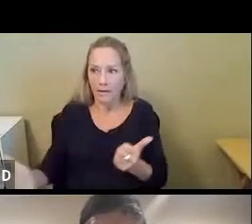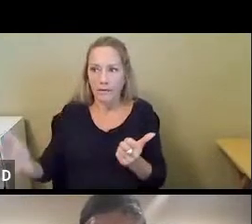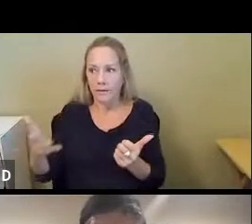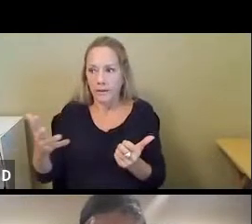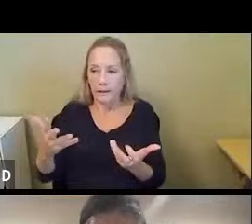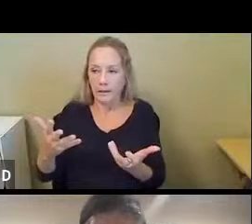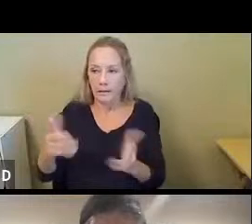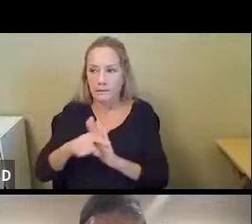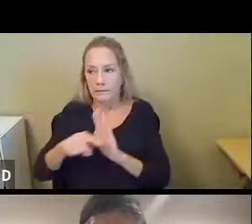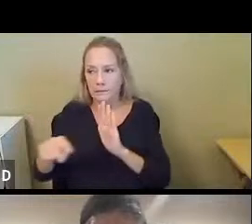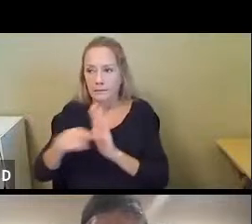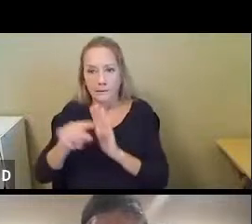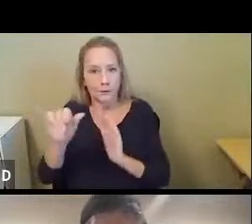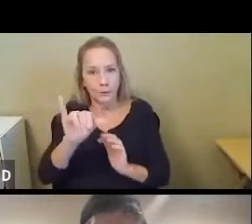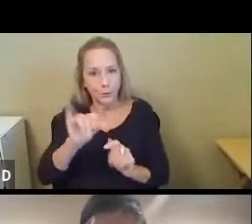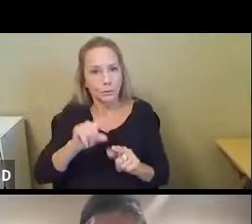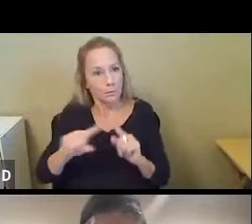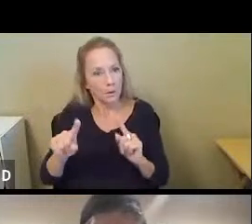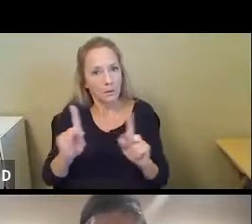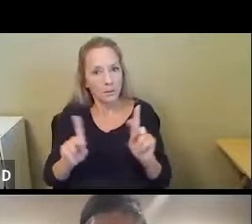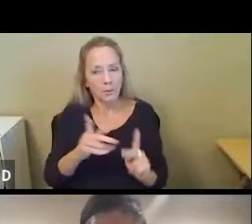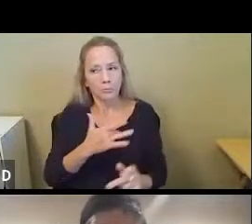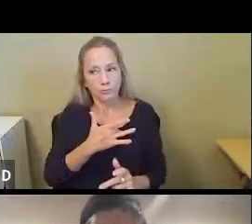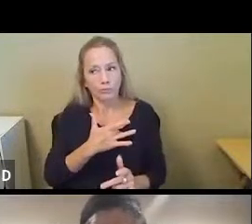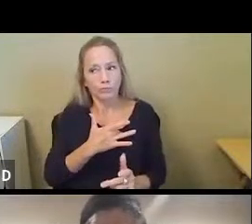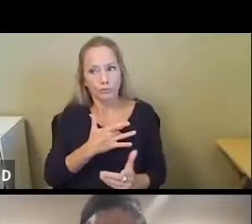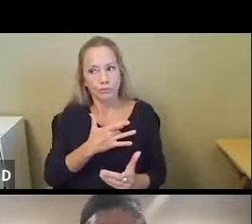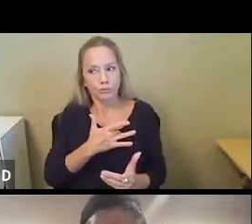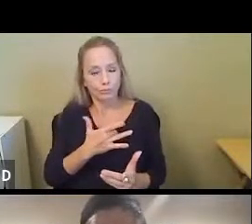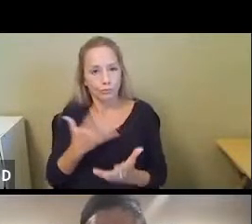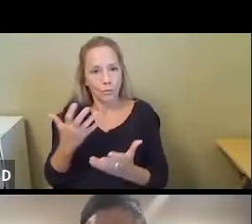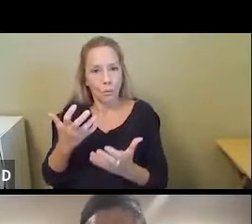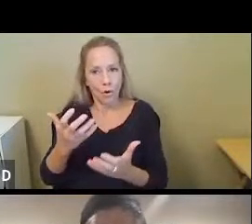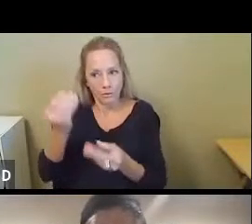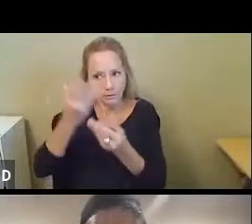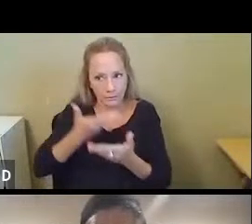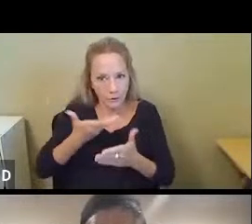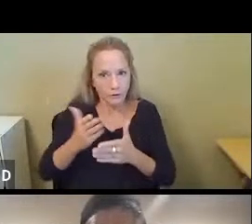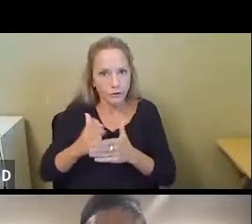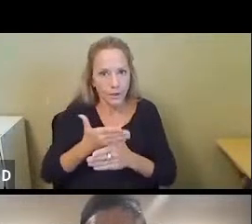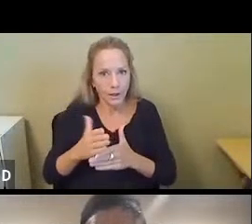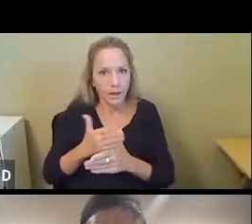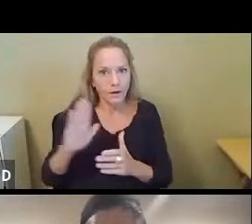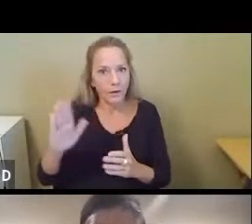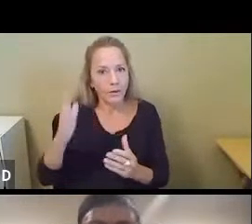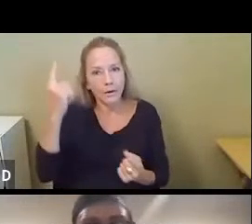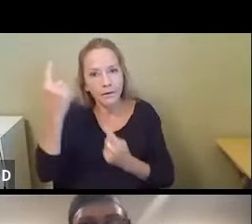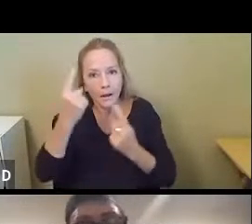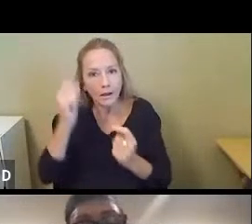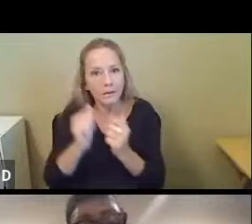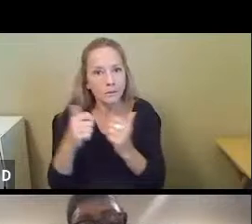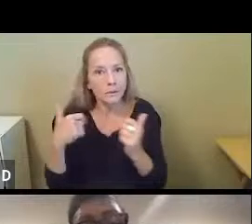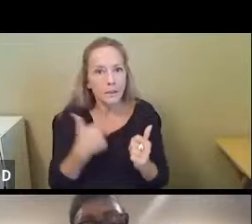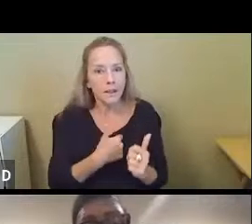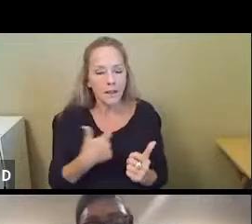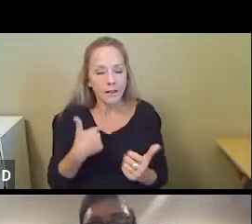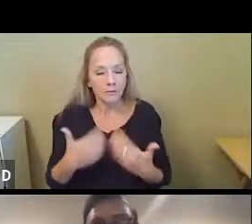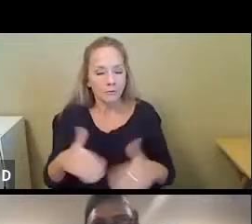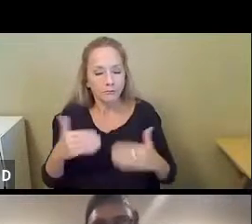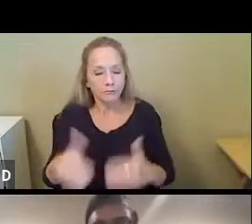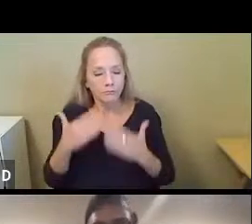enough concern and enough passion that they want to share their thoughts with us. Appreciate all of